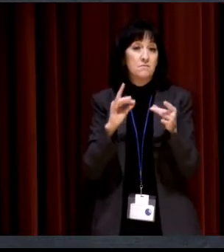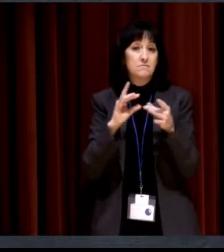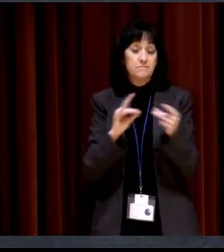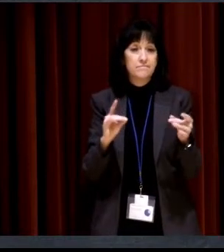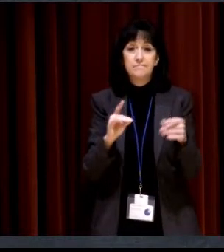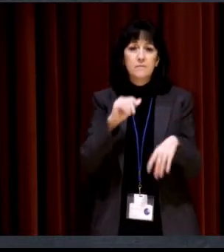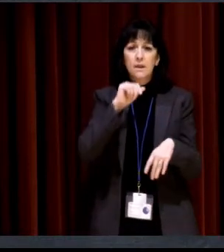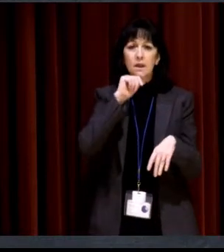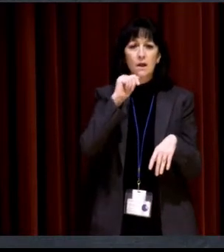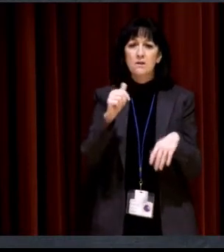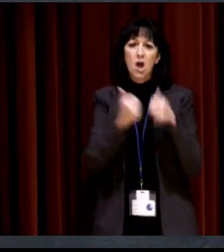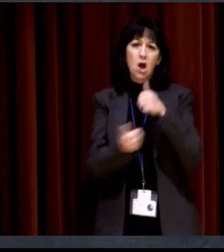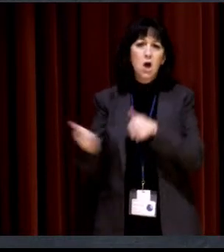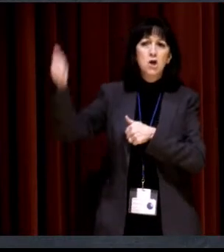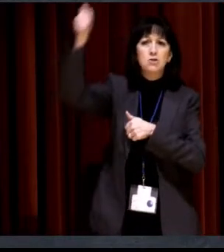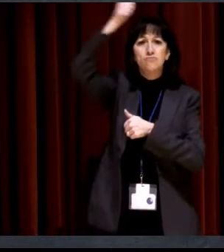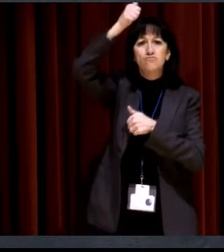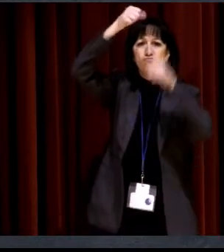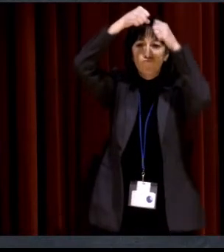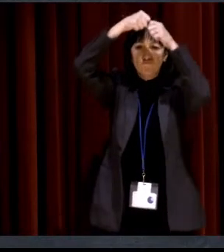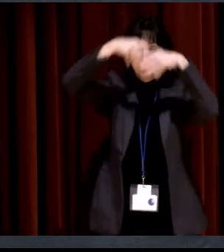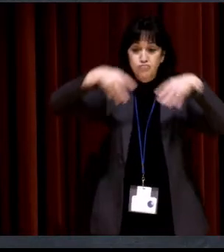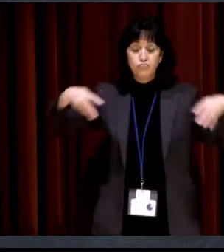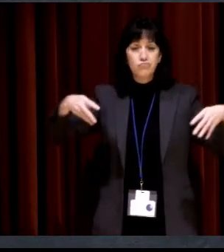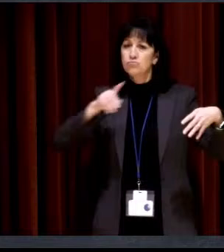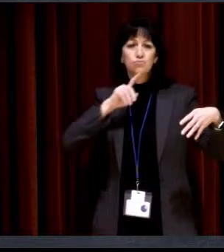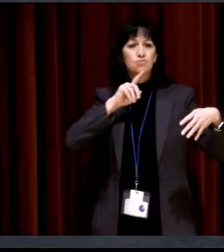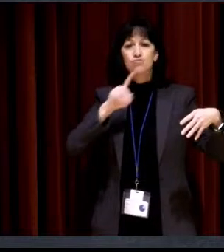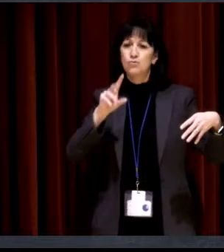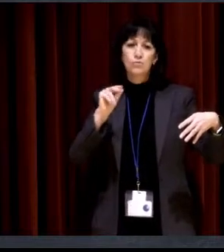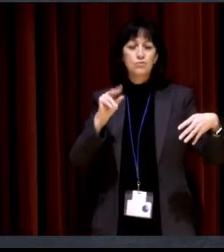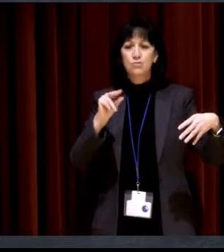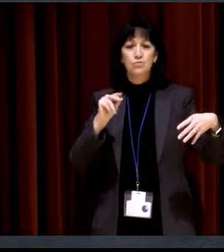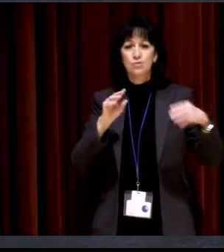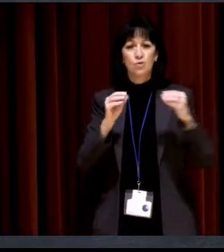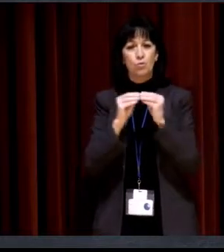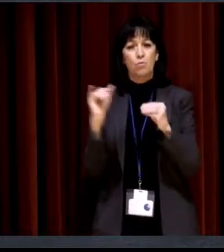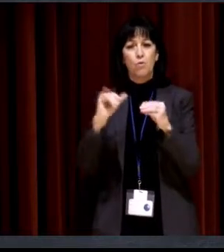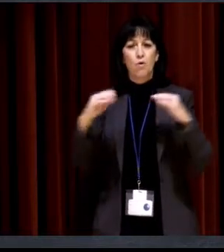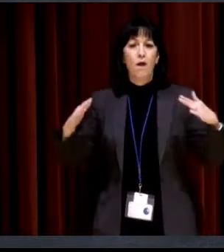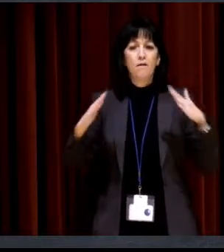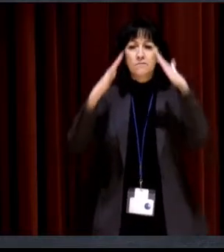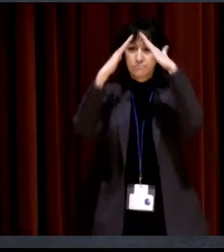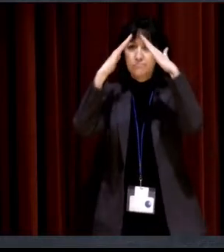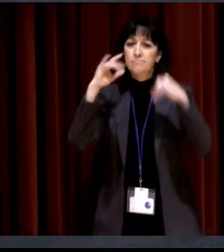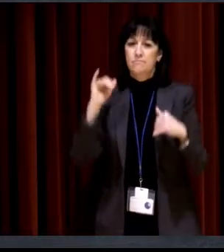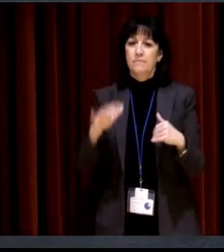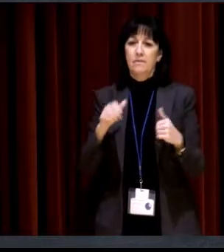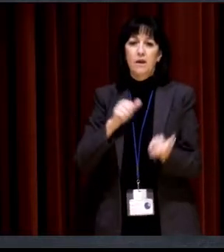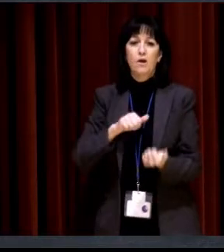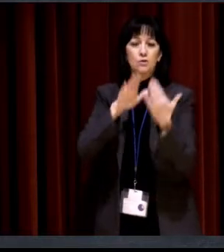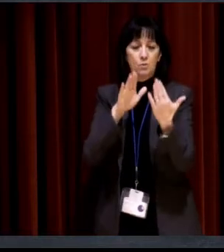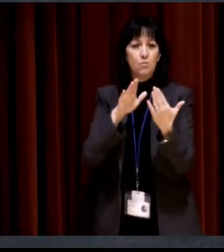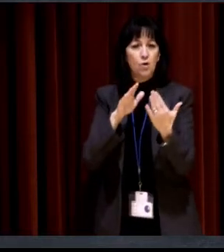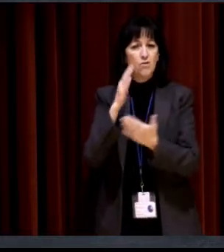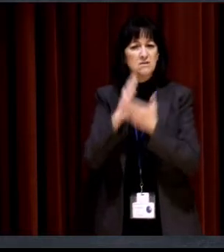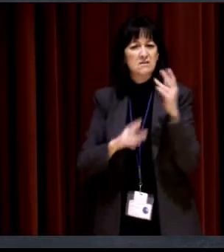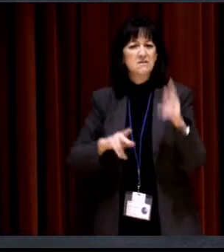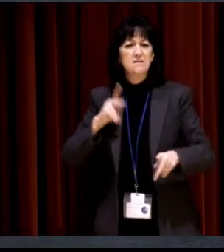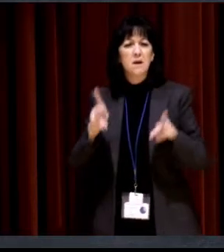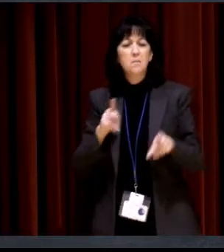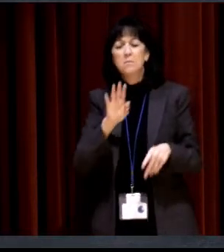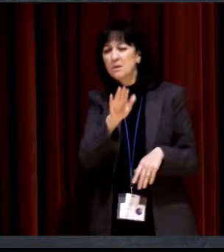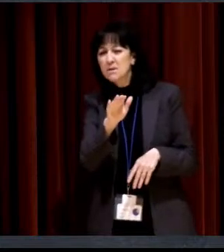approach. It's really a bottom-up approach, and so people want to say, well, what's this exactly going to be? The answer to a lot of those things